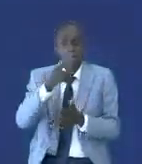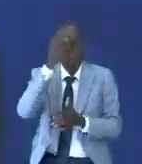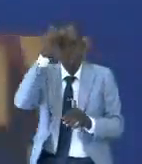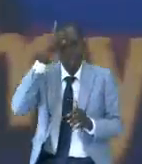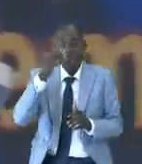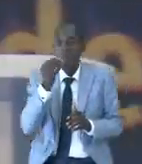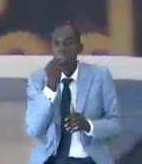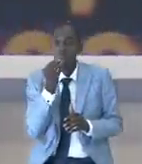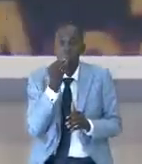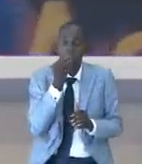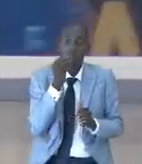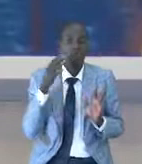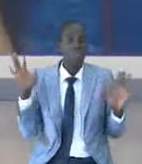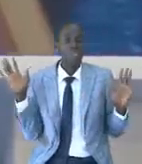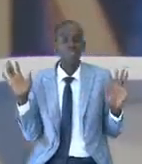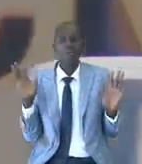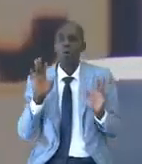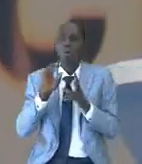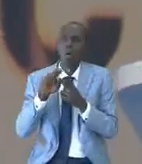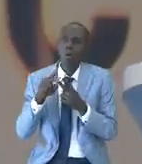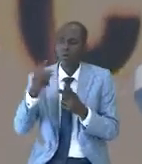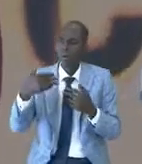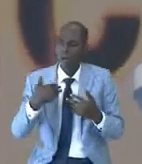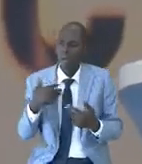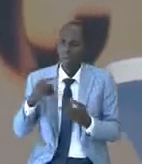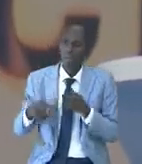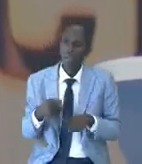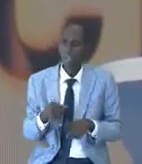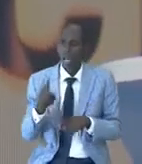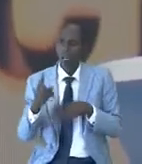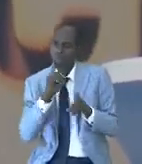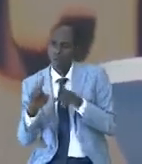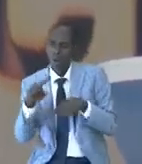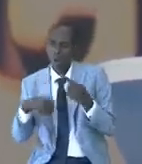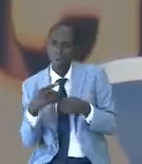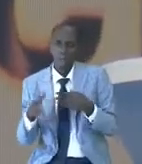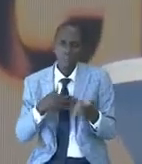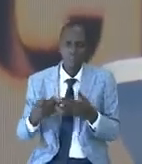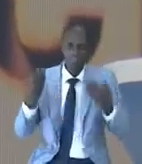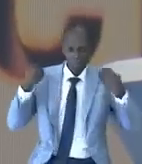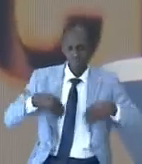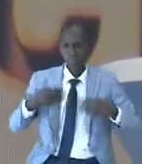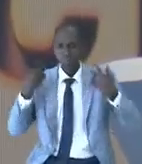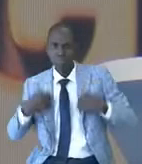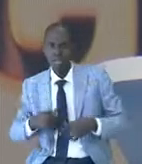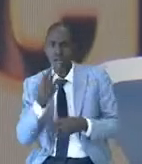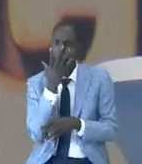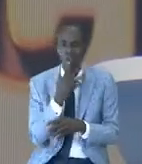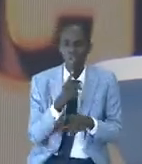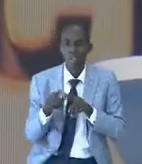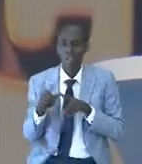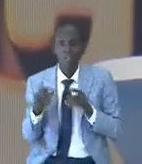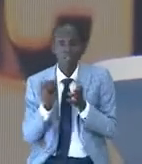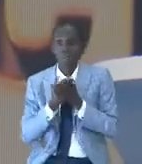the little dress they wear. Once they have that, their circle of